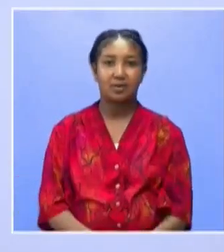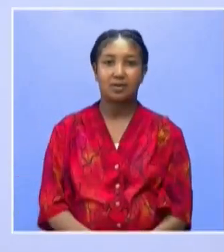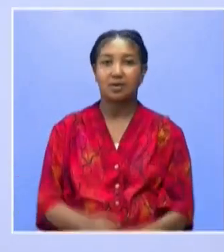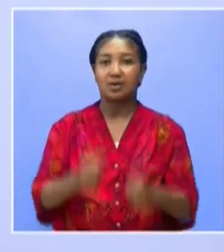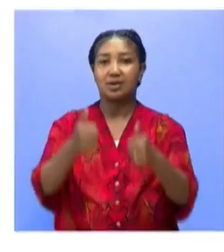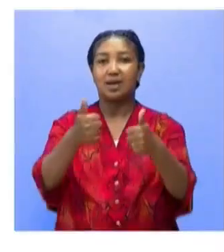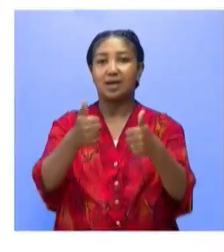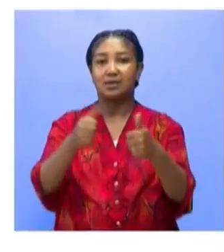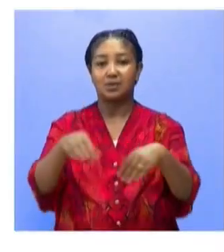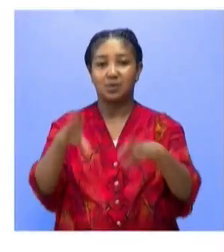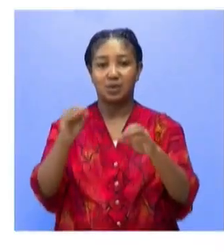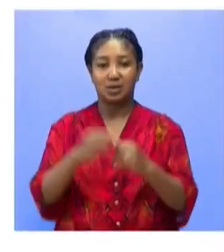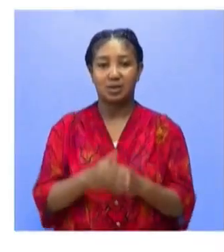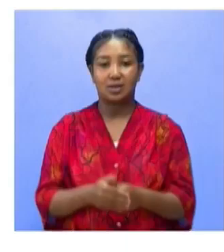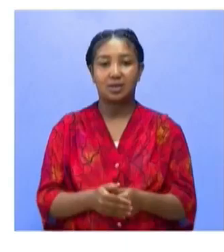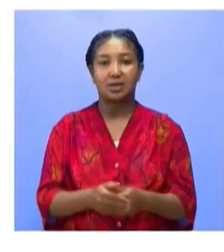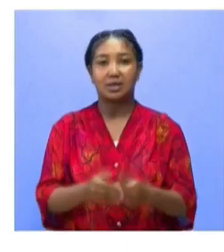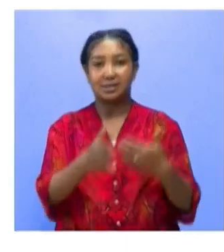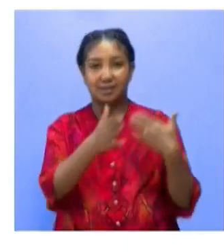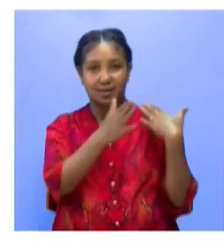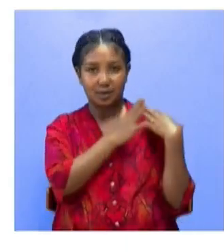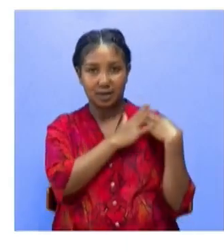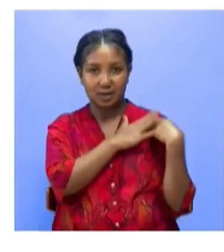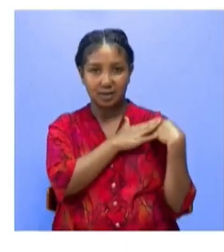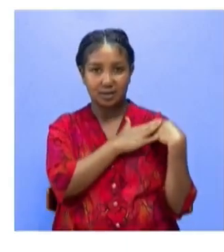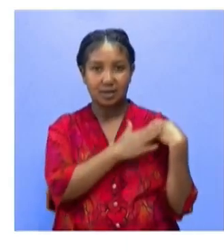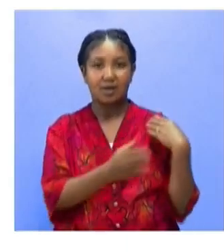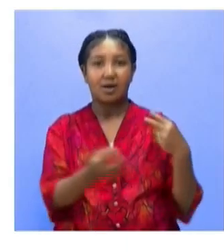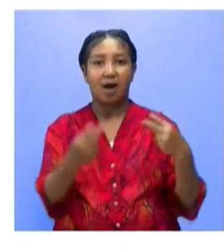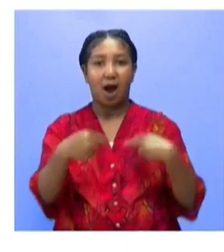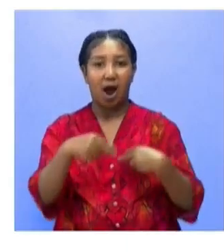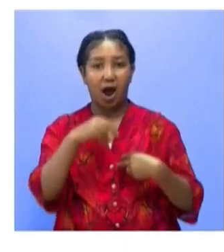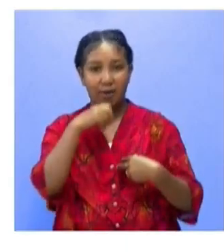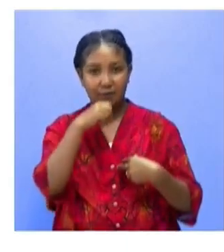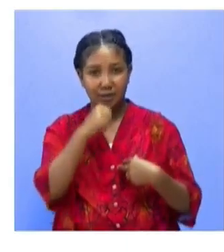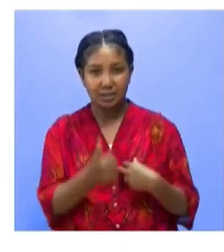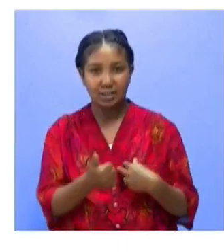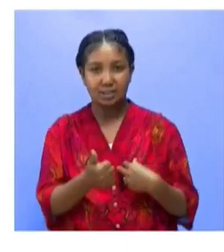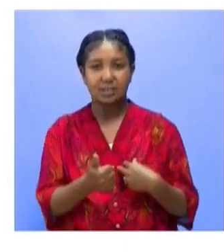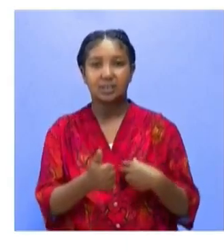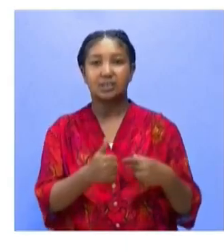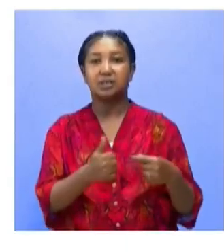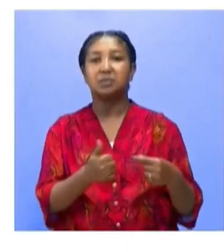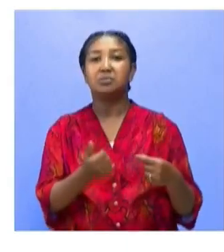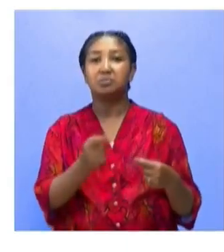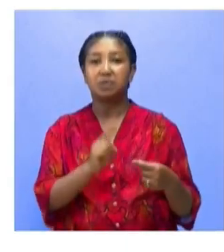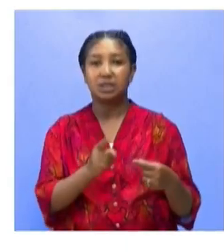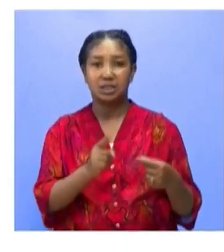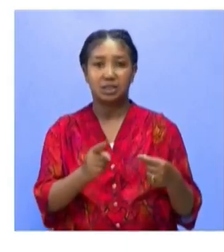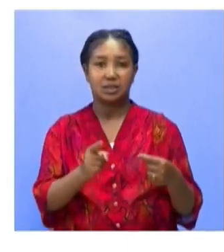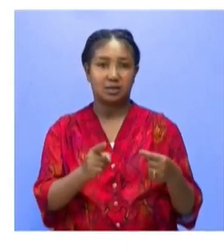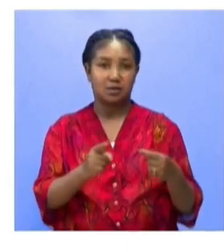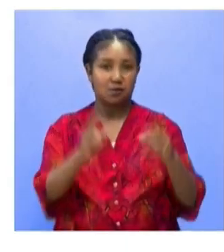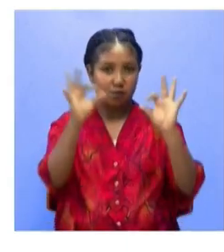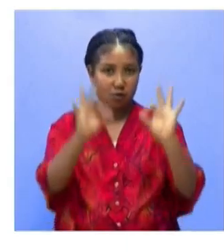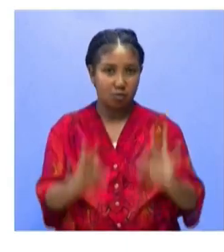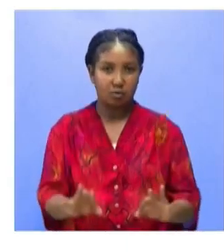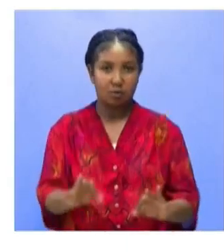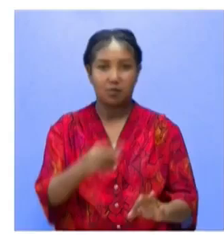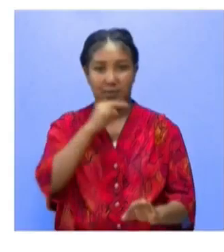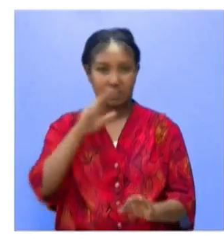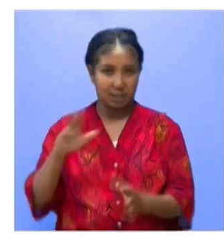see you. What about here? Subject, haven't gone. This means the form, this one is verb